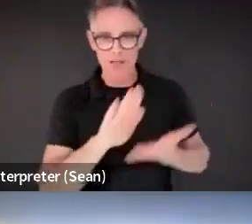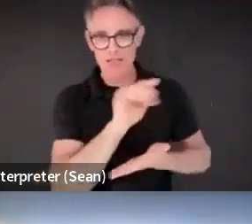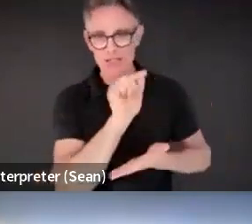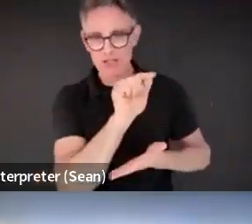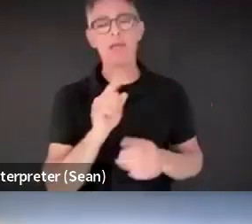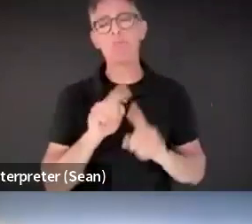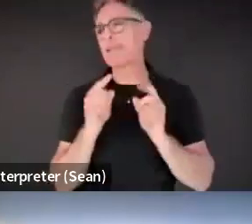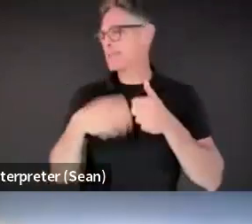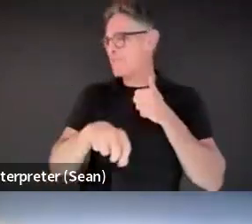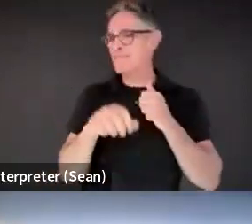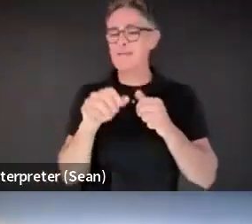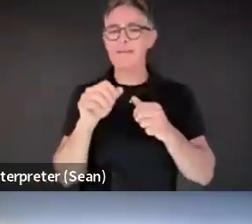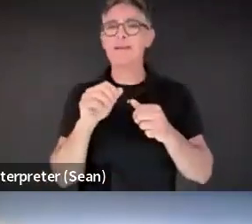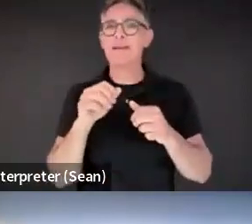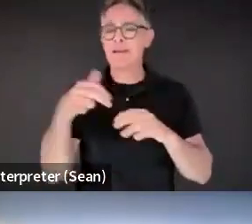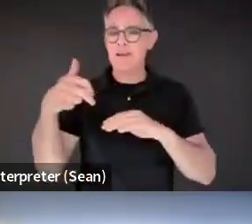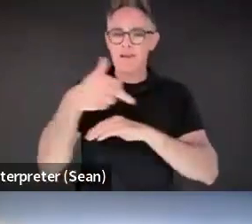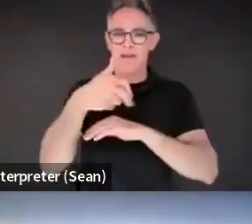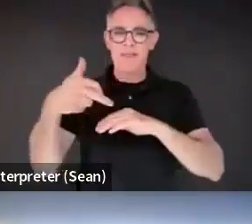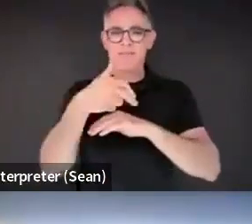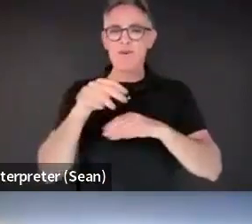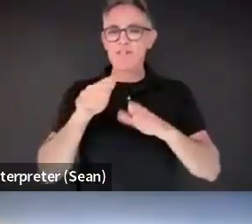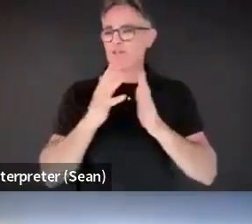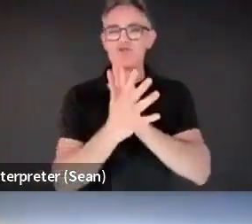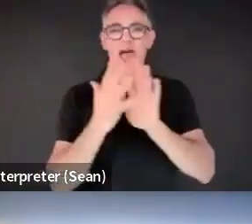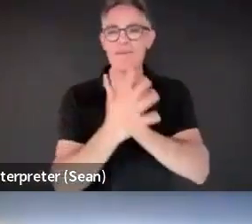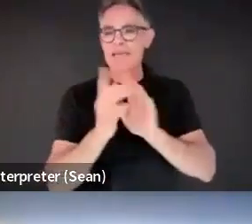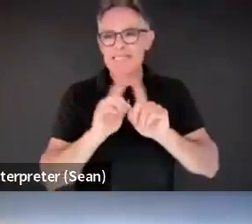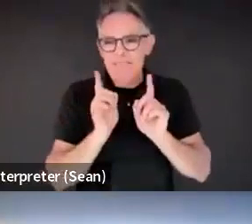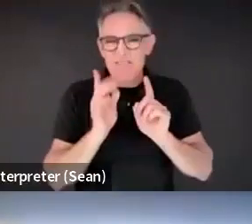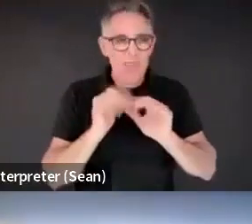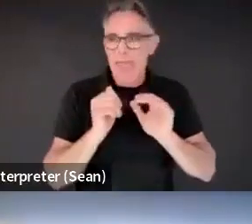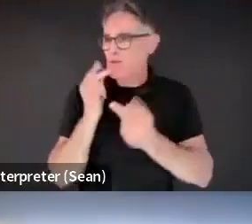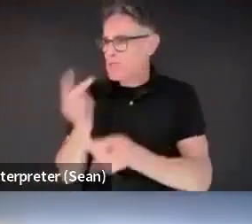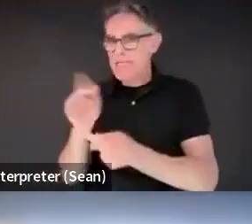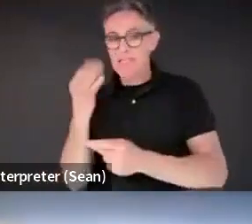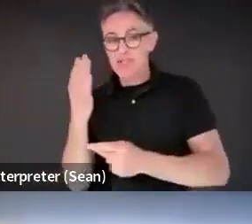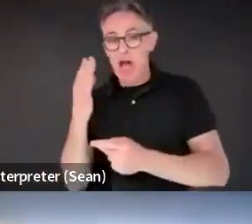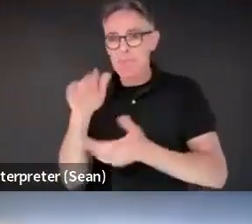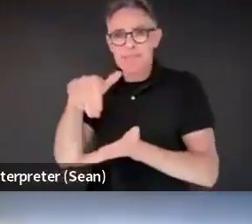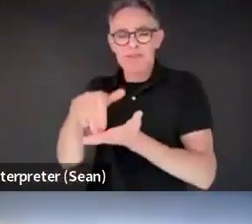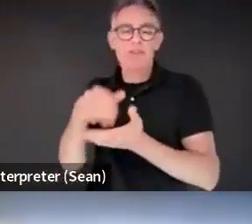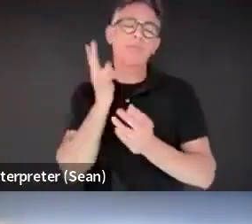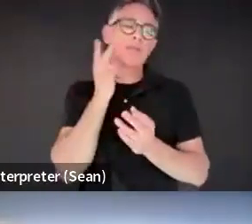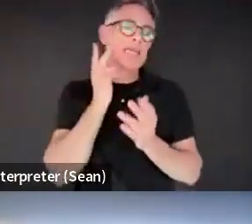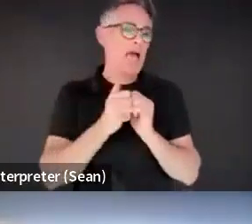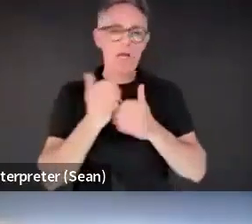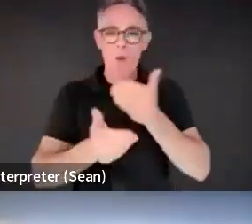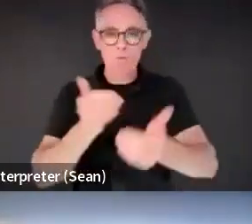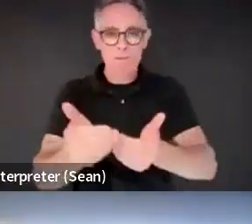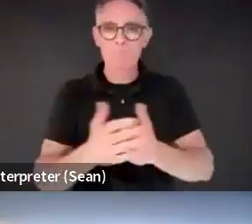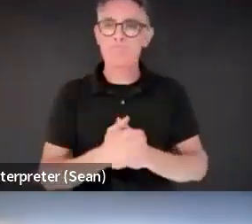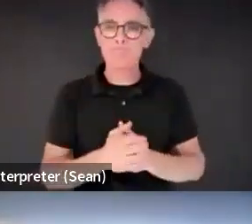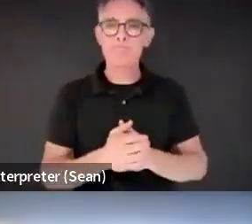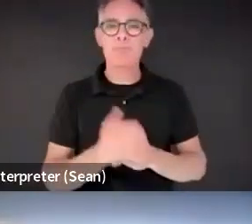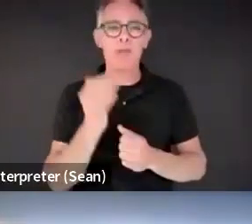It's just tough. The foot traffic's a little bit different than maybe we get at the job centers. But let's see how it goes. And I